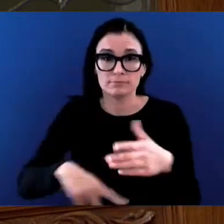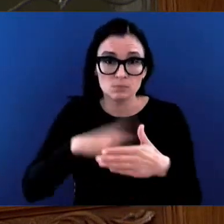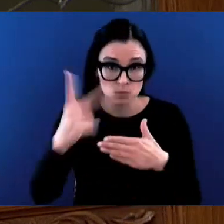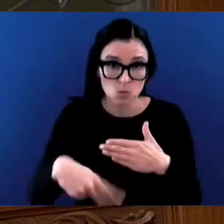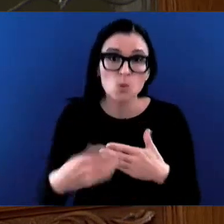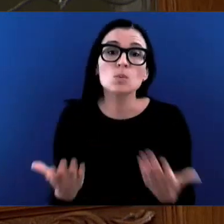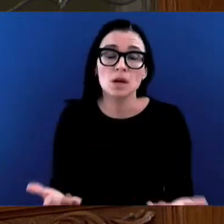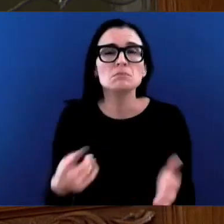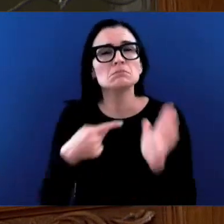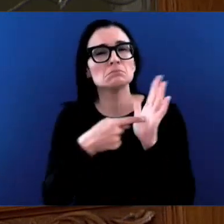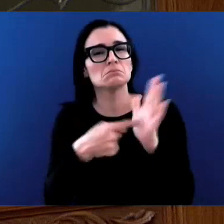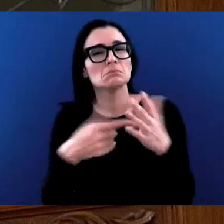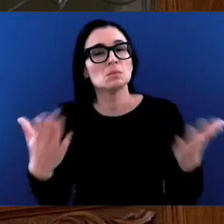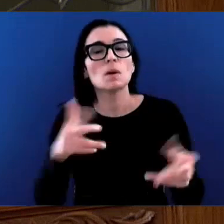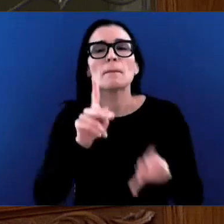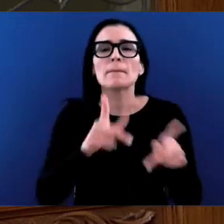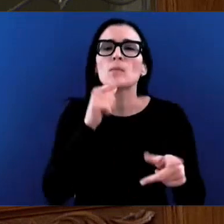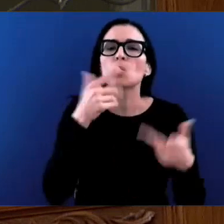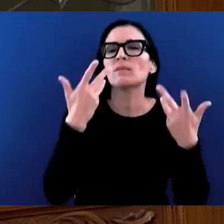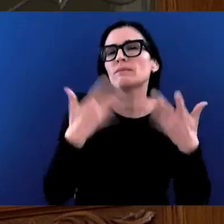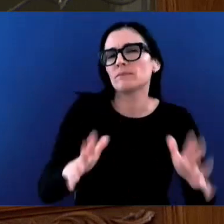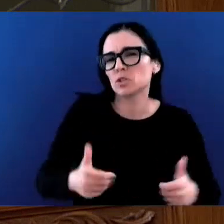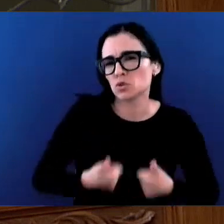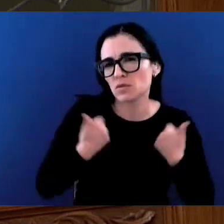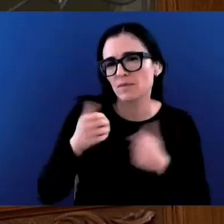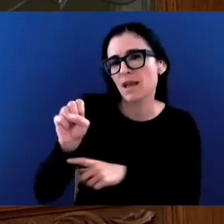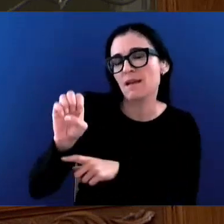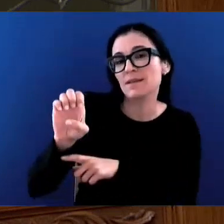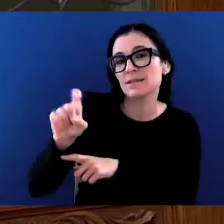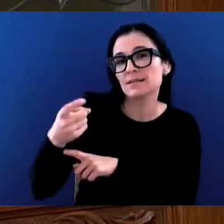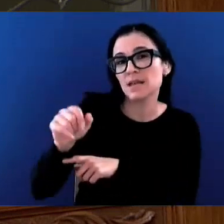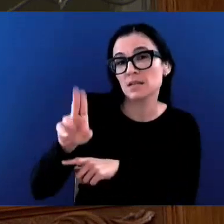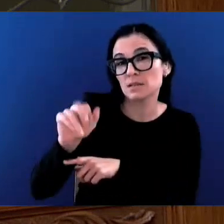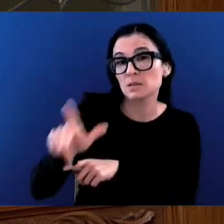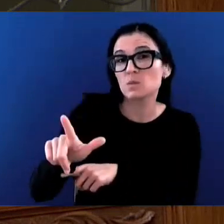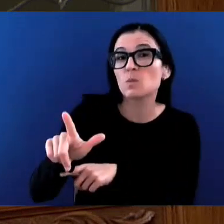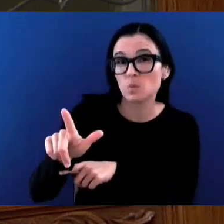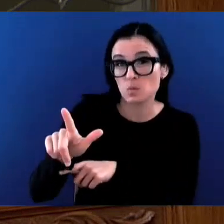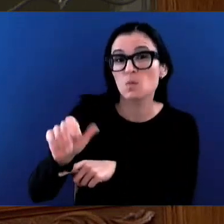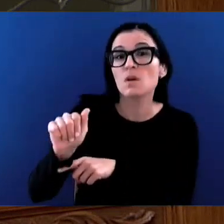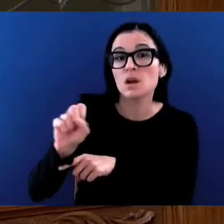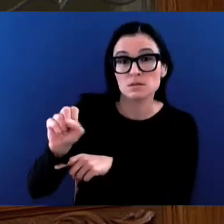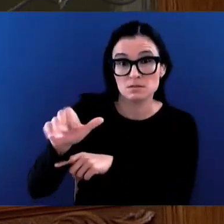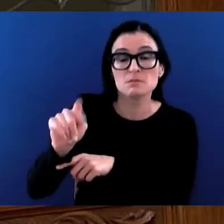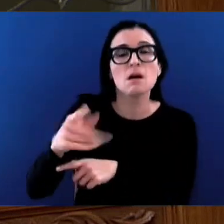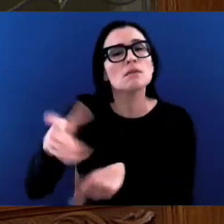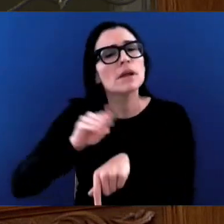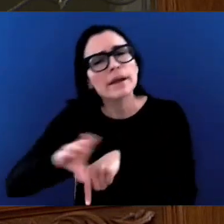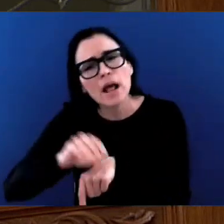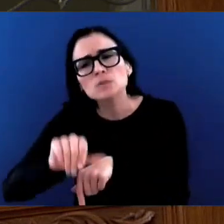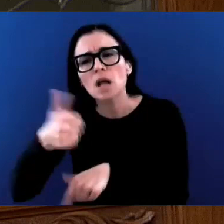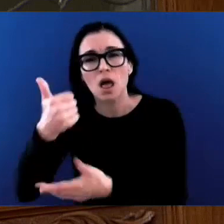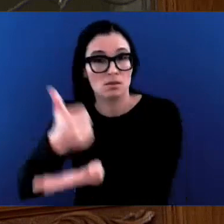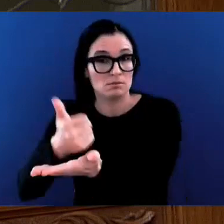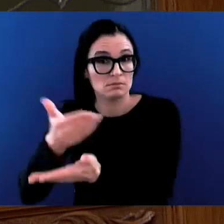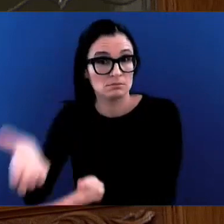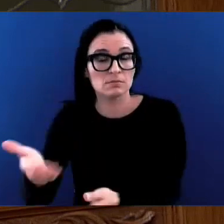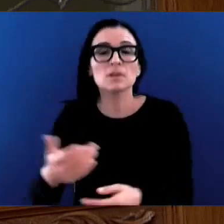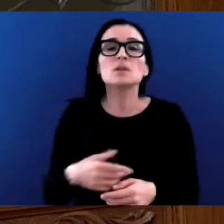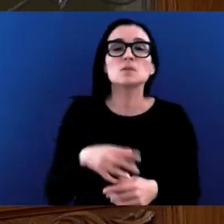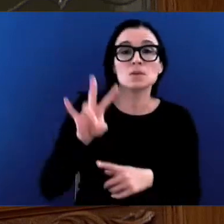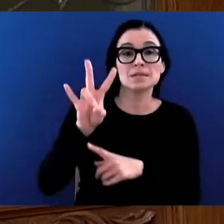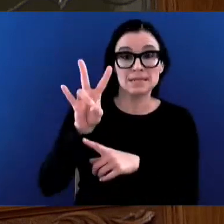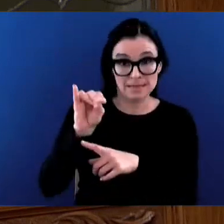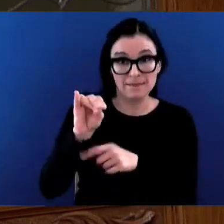with counselling and practical assistance, now offered in 70 locations. 5 sexual assault centres to provide wraparound services